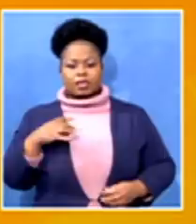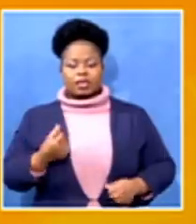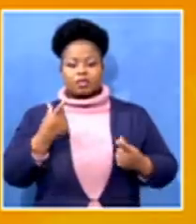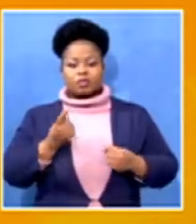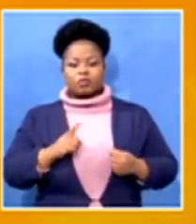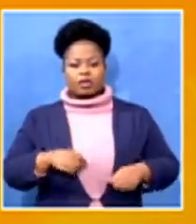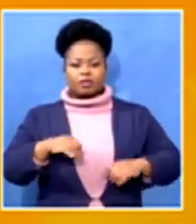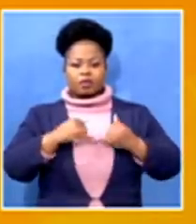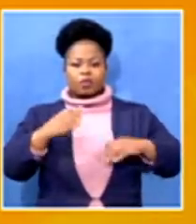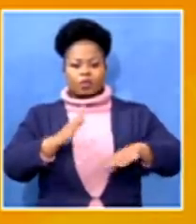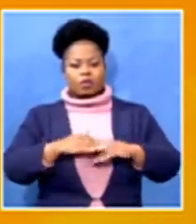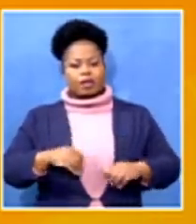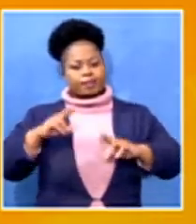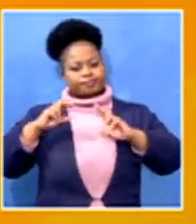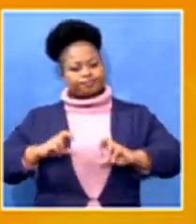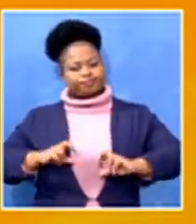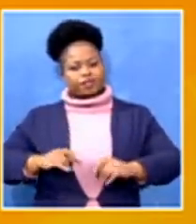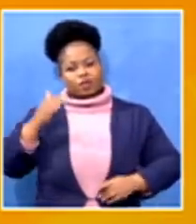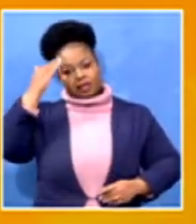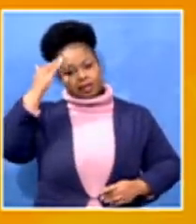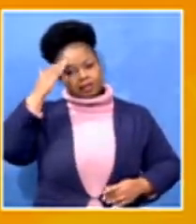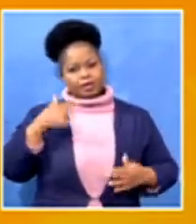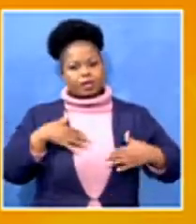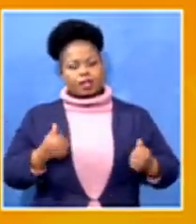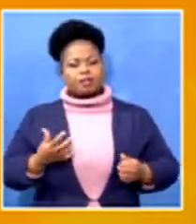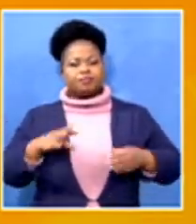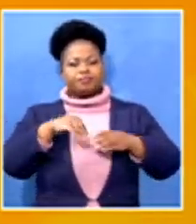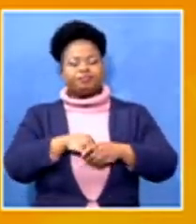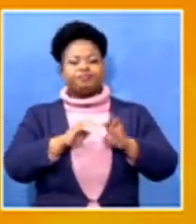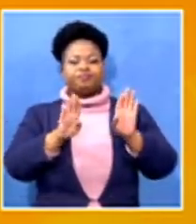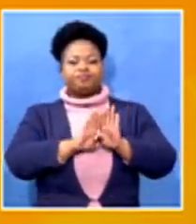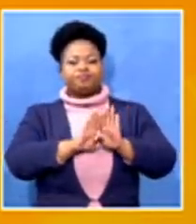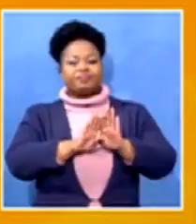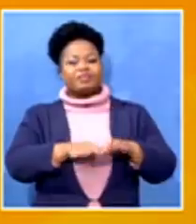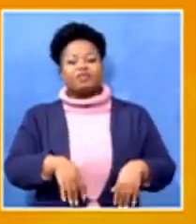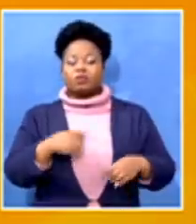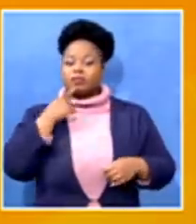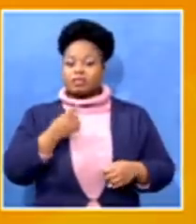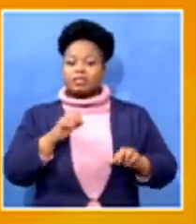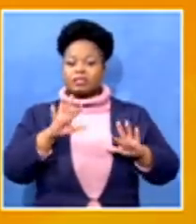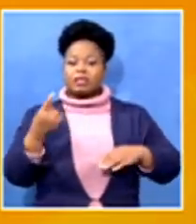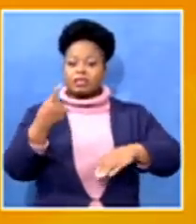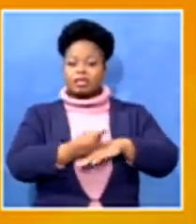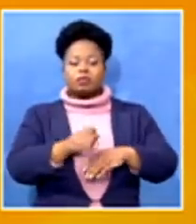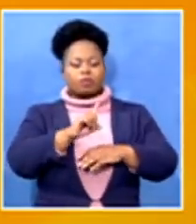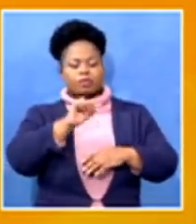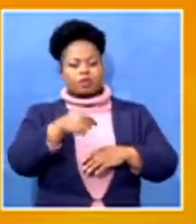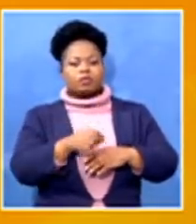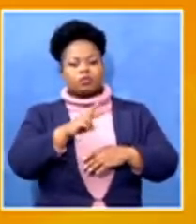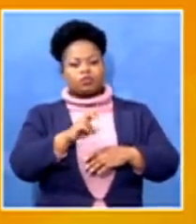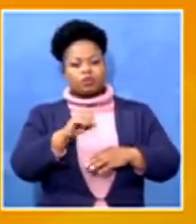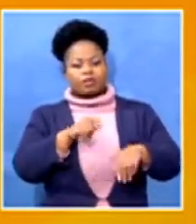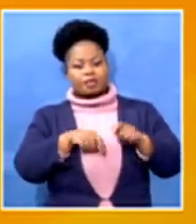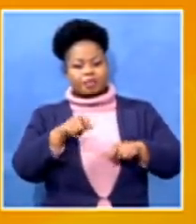online survey on mental health during part of the COVID-19 lockdown and says within 10 days, 1,200